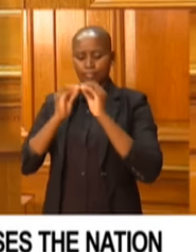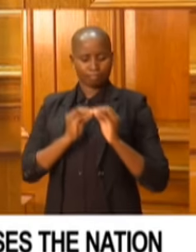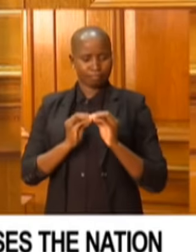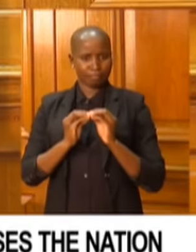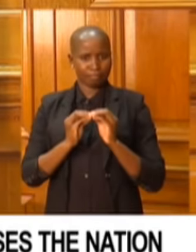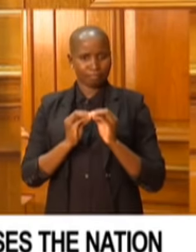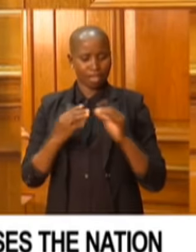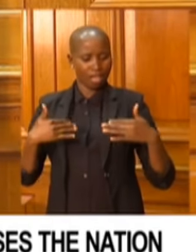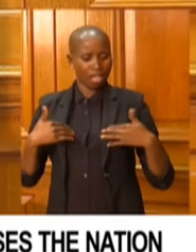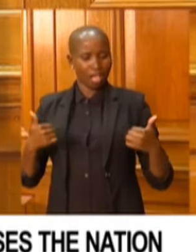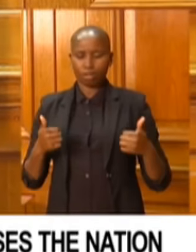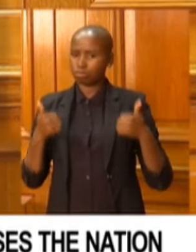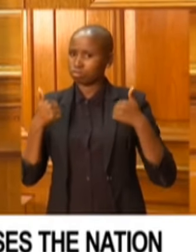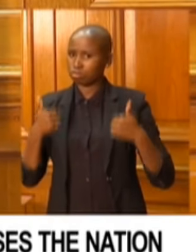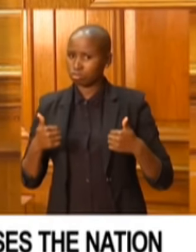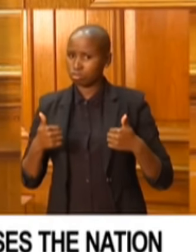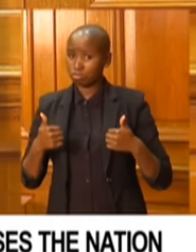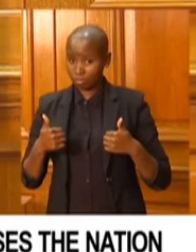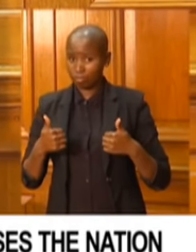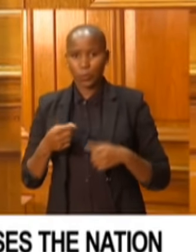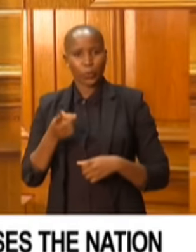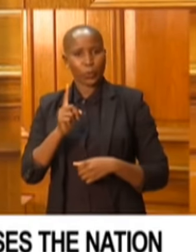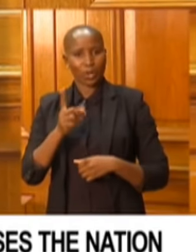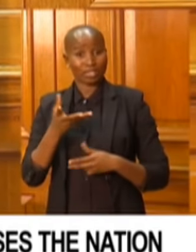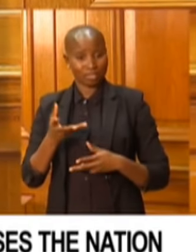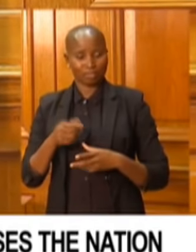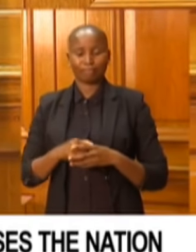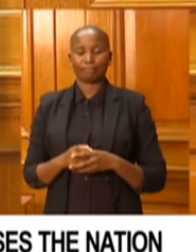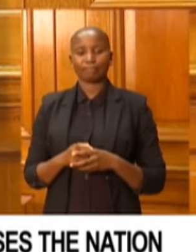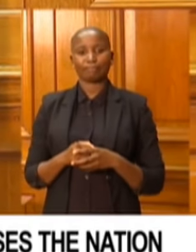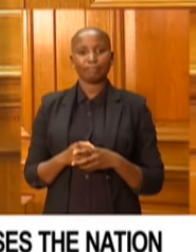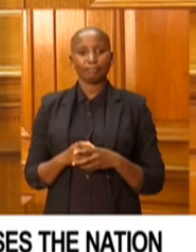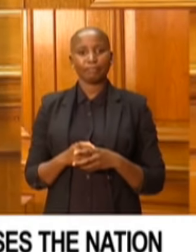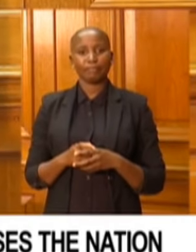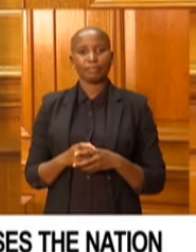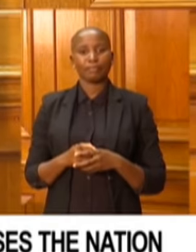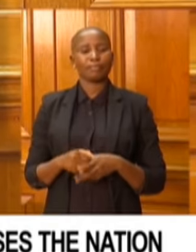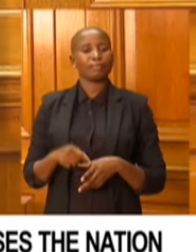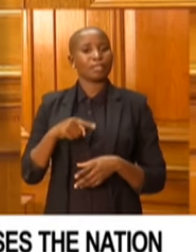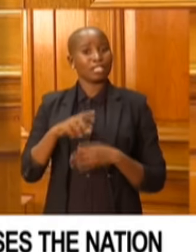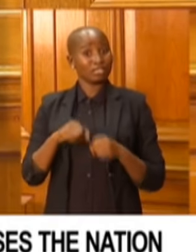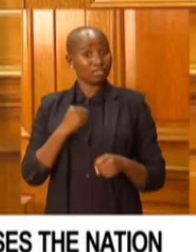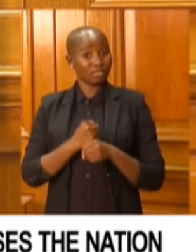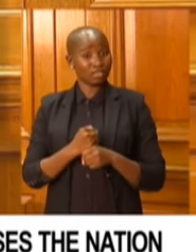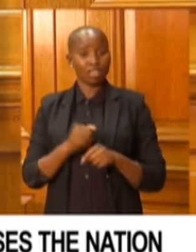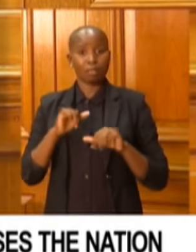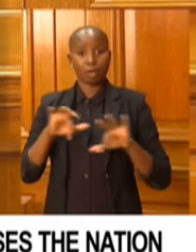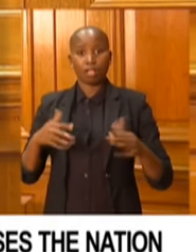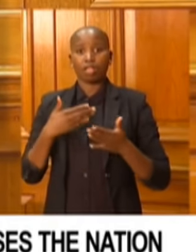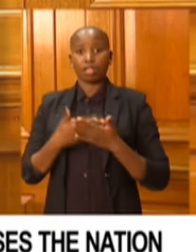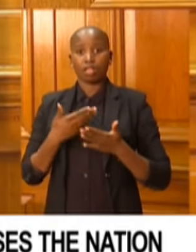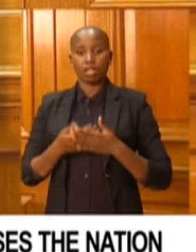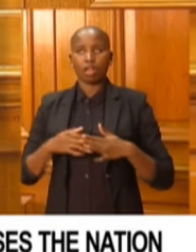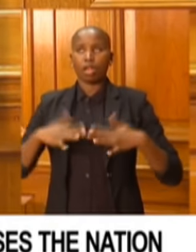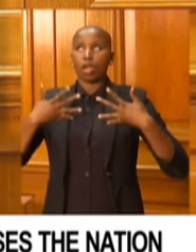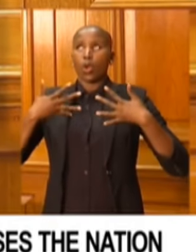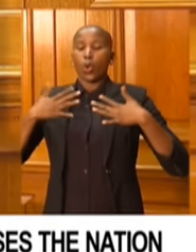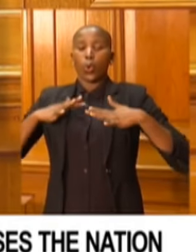health, that the new year will bring our people relief as well as